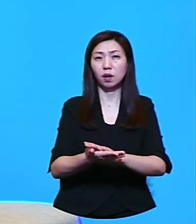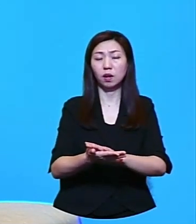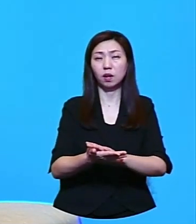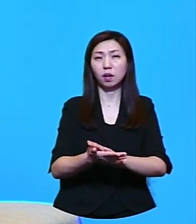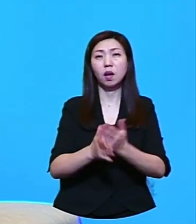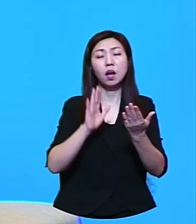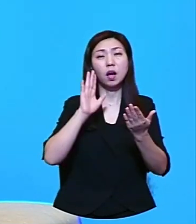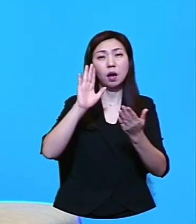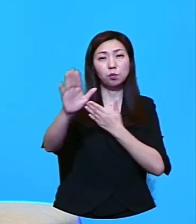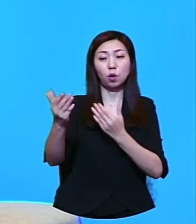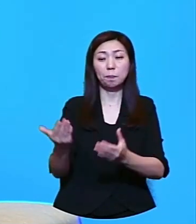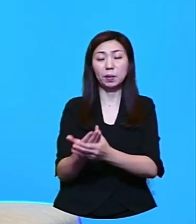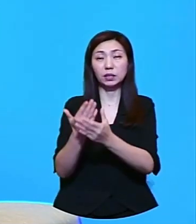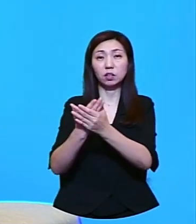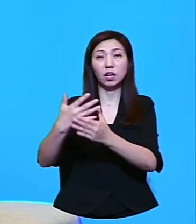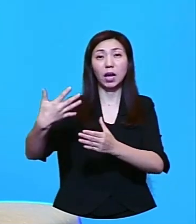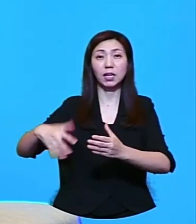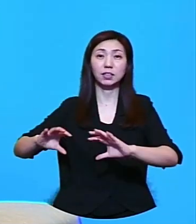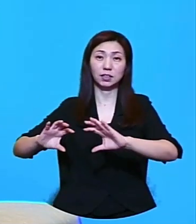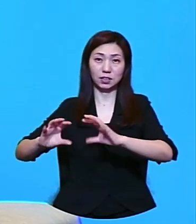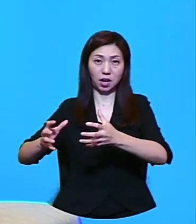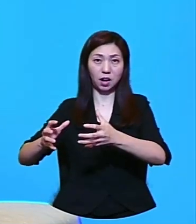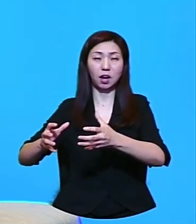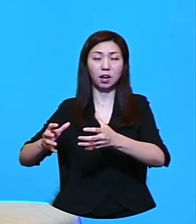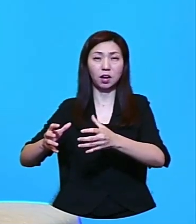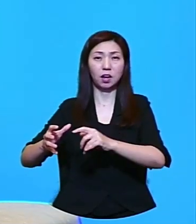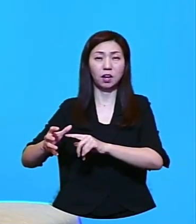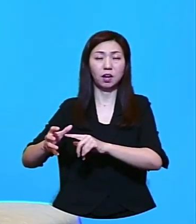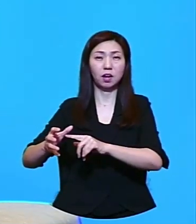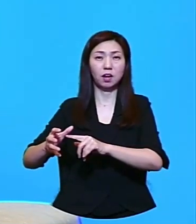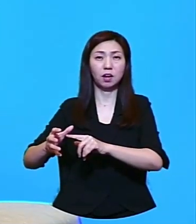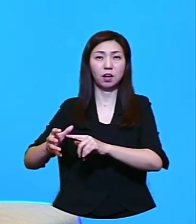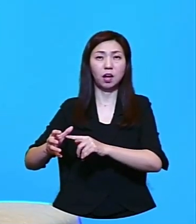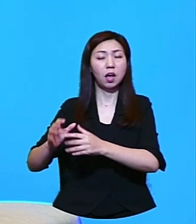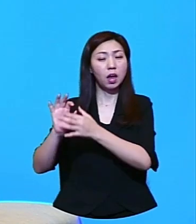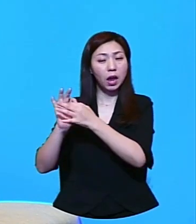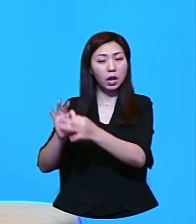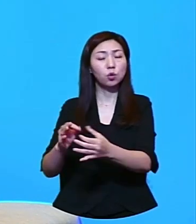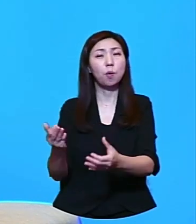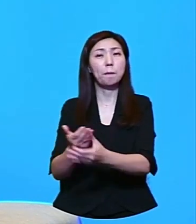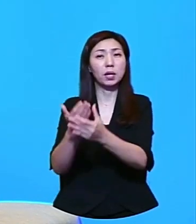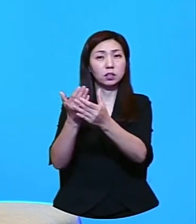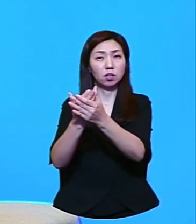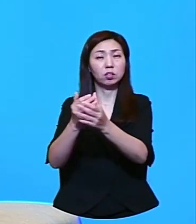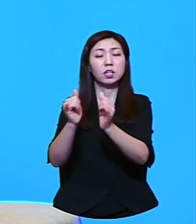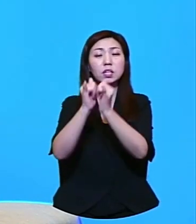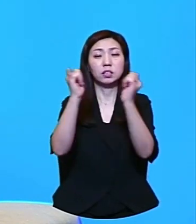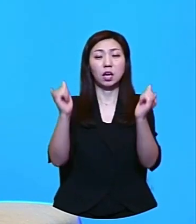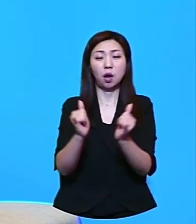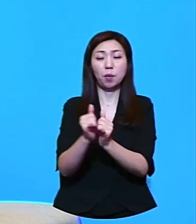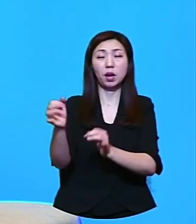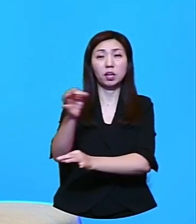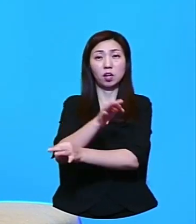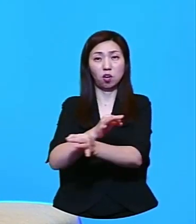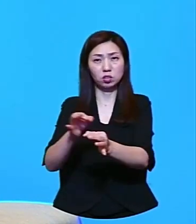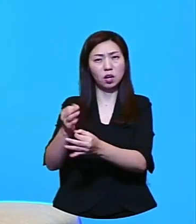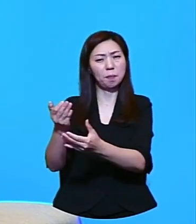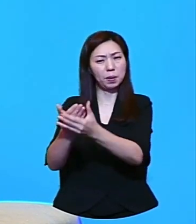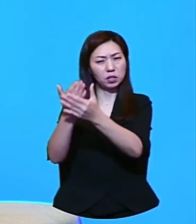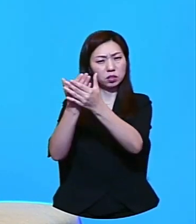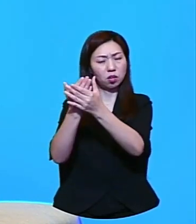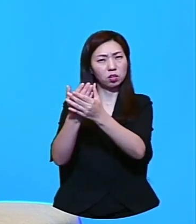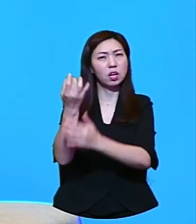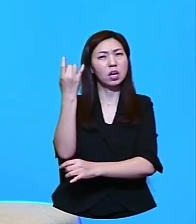to promote sustainable social economic development. Number 2, how developing